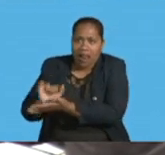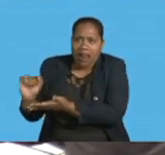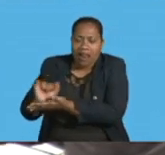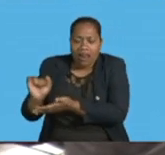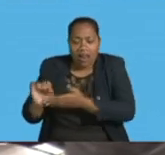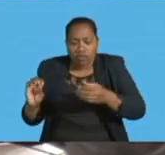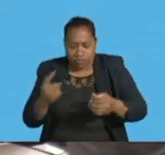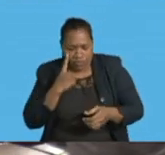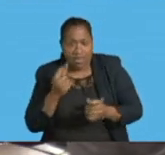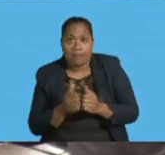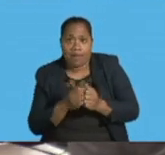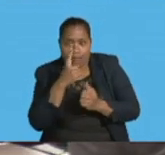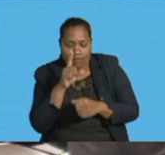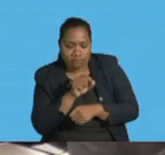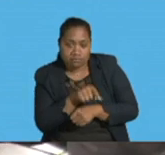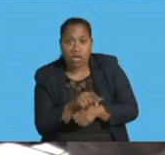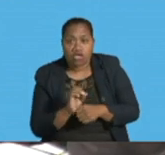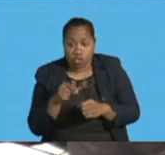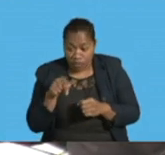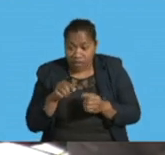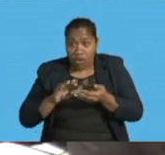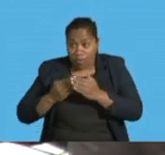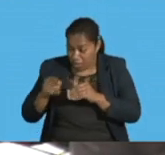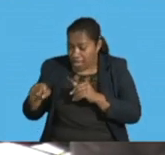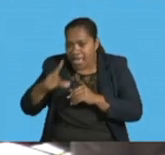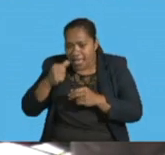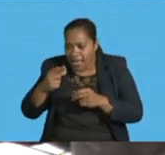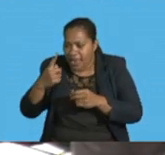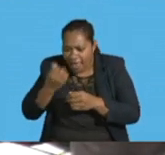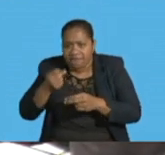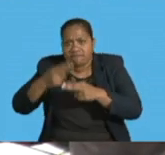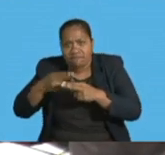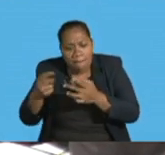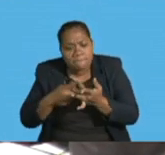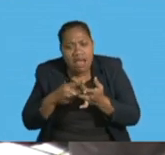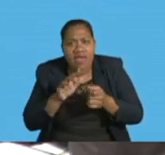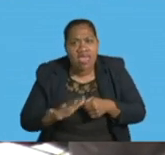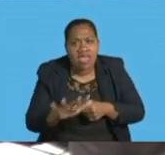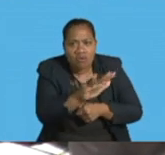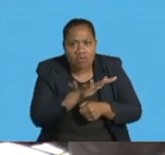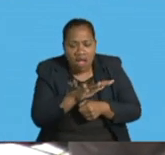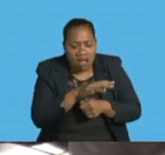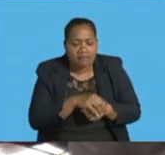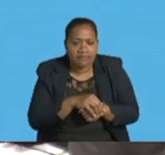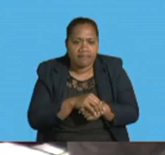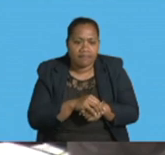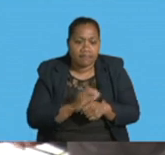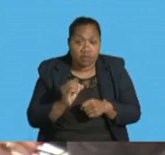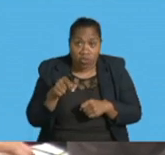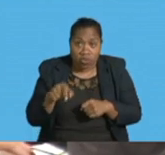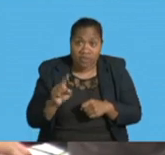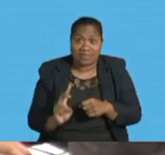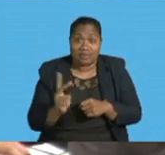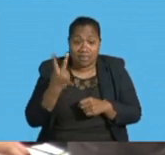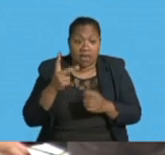excess seedlings from these communities to plant in other areas. Secondly, the project has established permanent